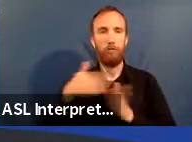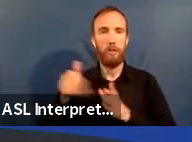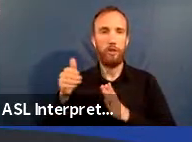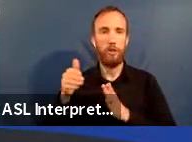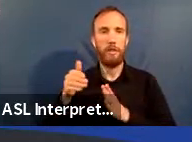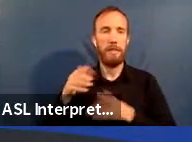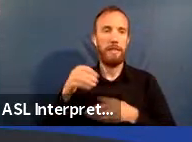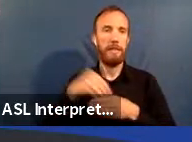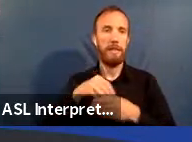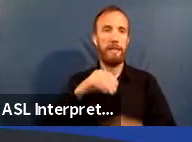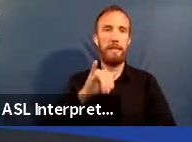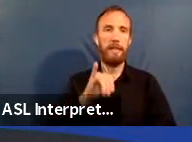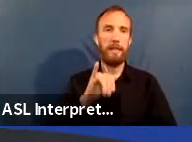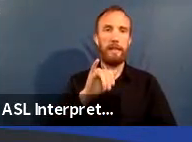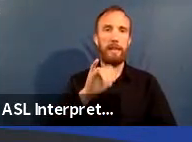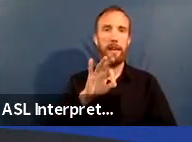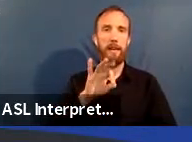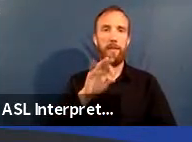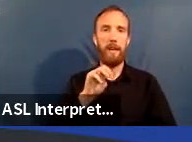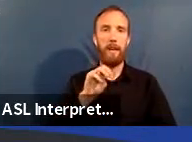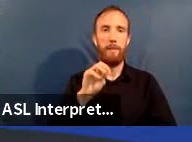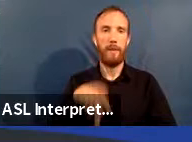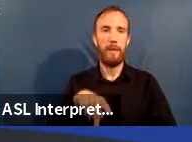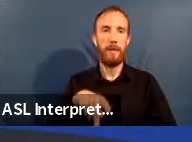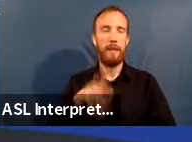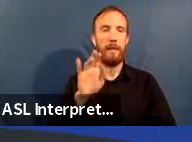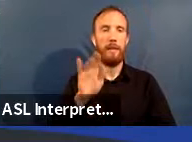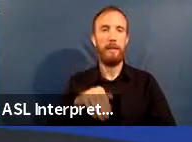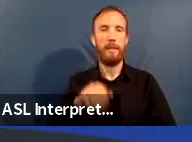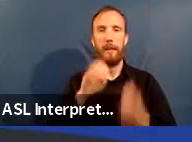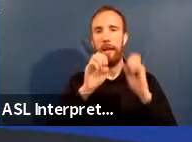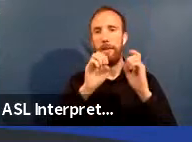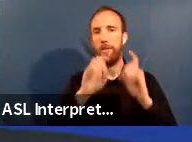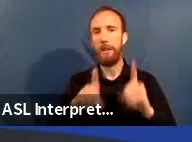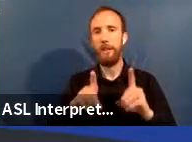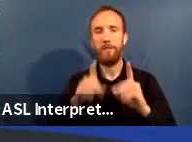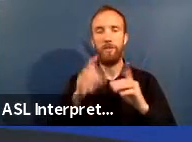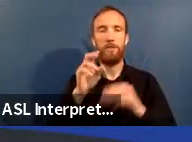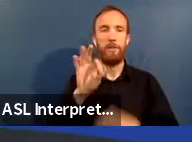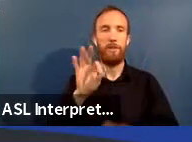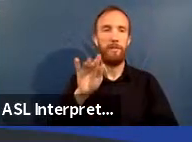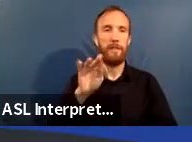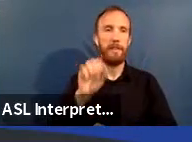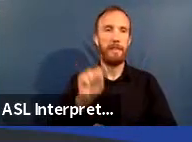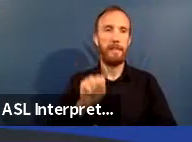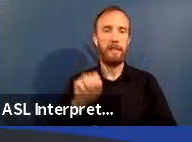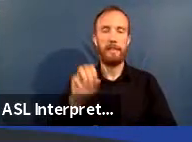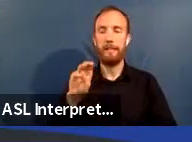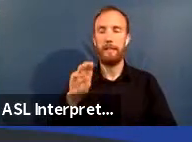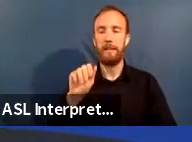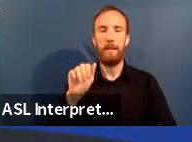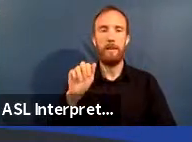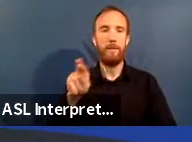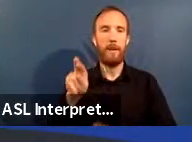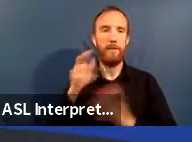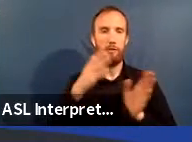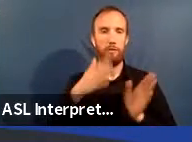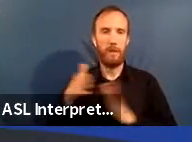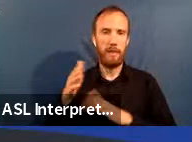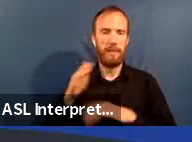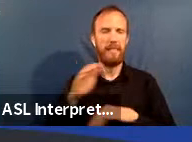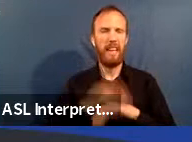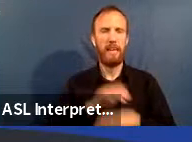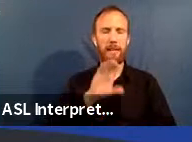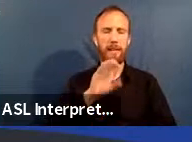the EFMP. That's the Educational Facilities Master Plan, and that can also be found on the cps.edu. While the